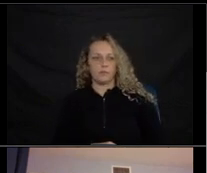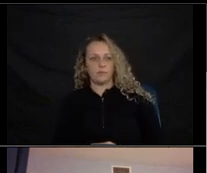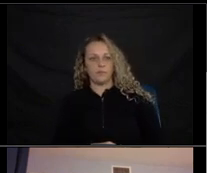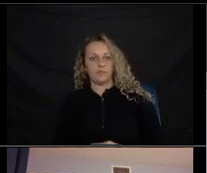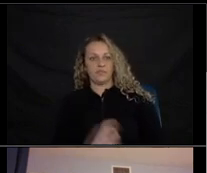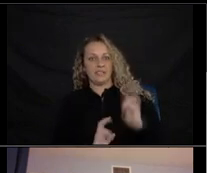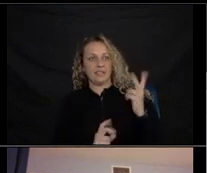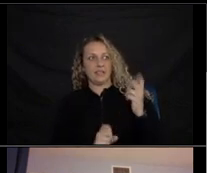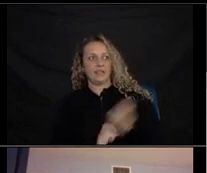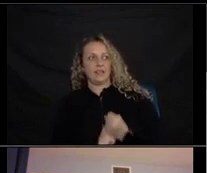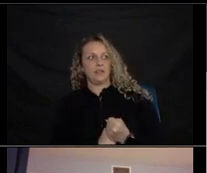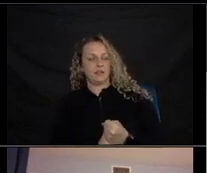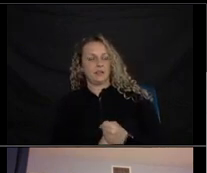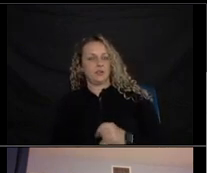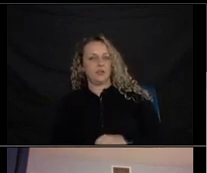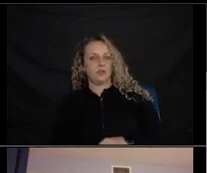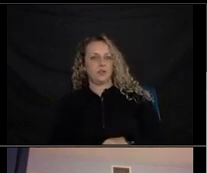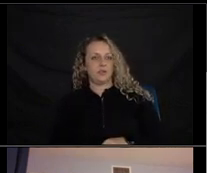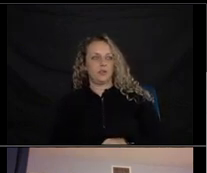Second.